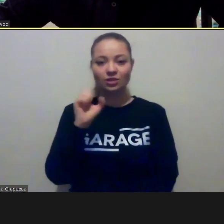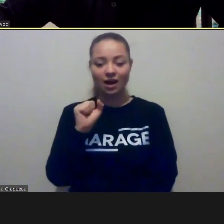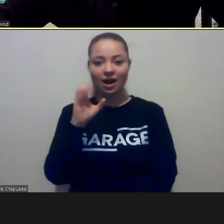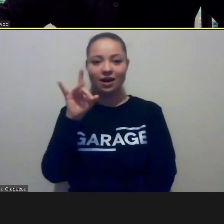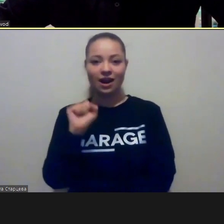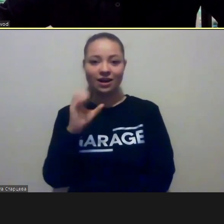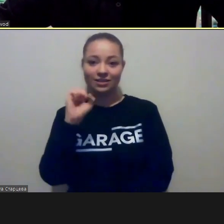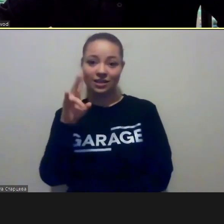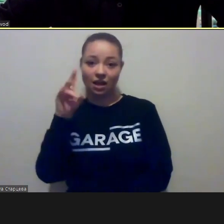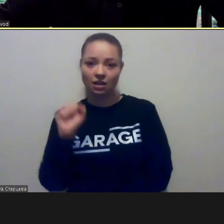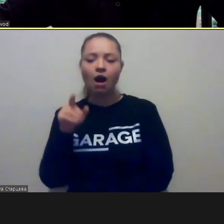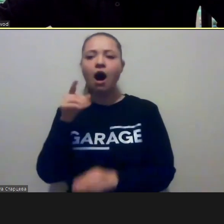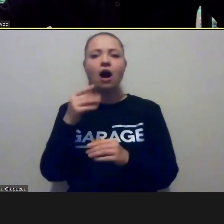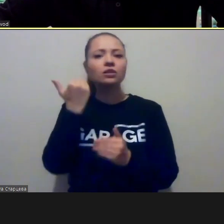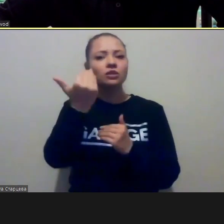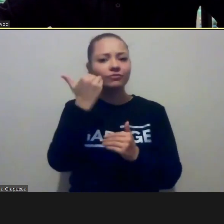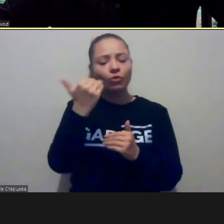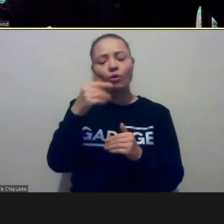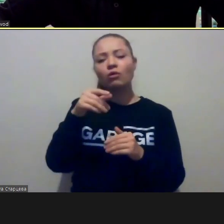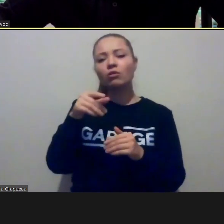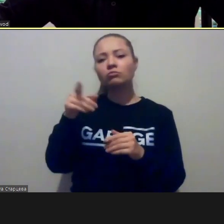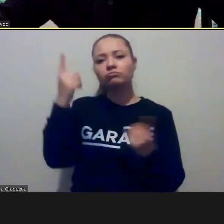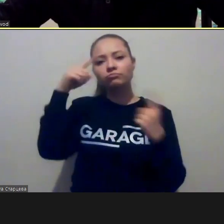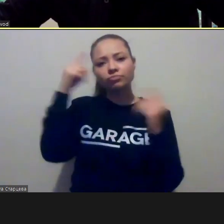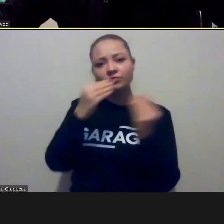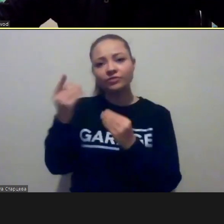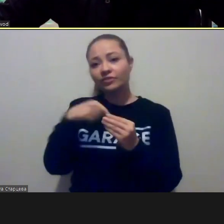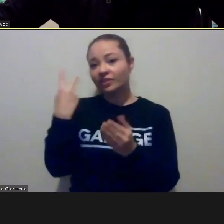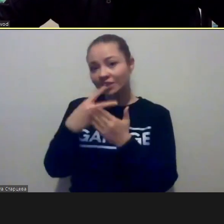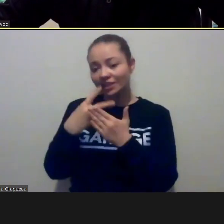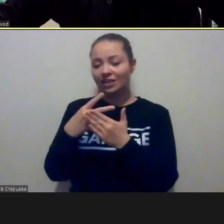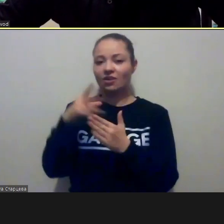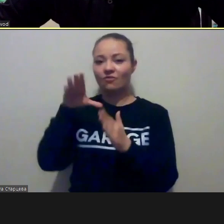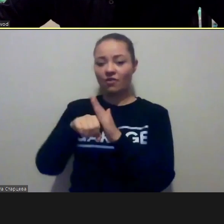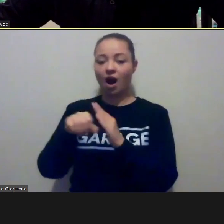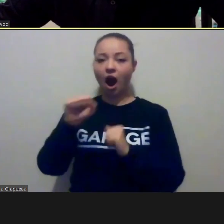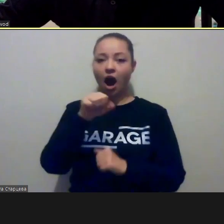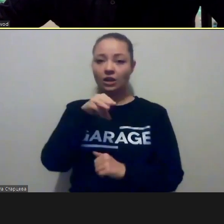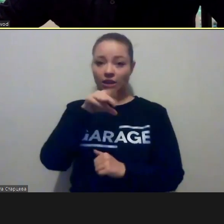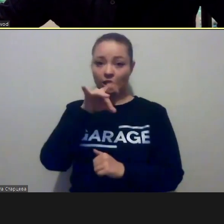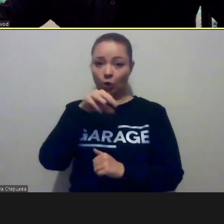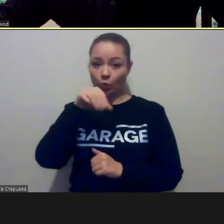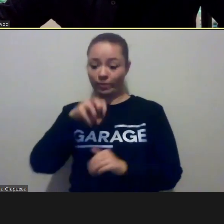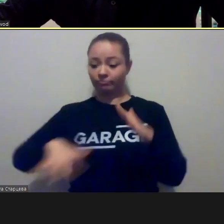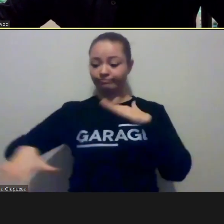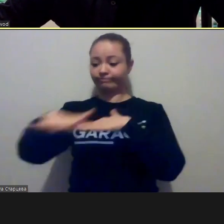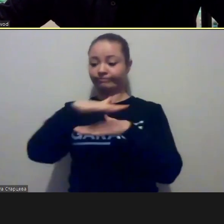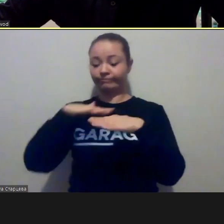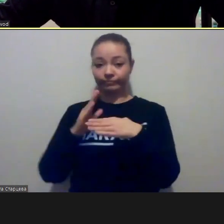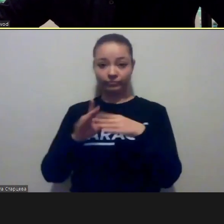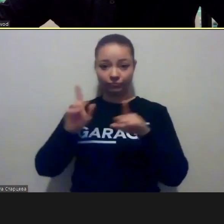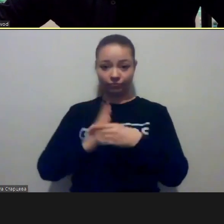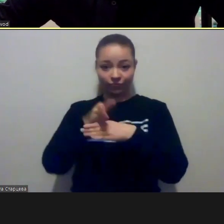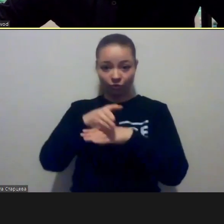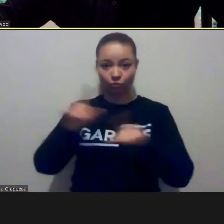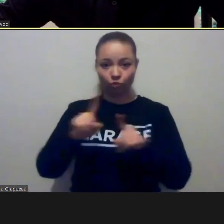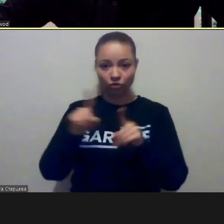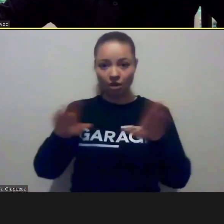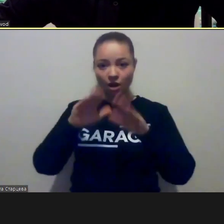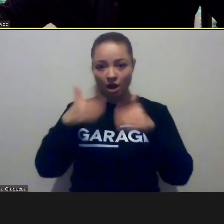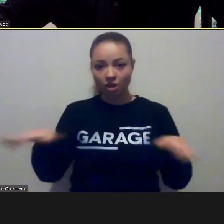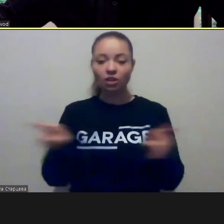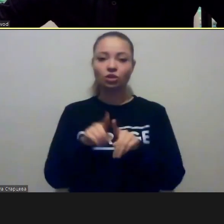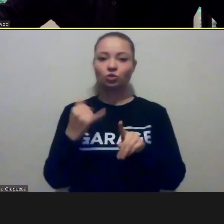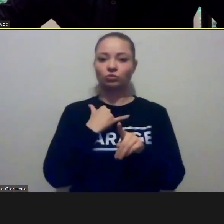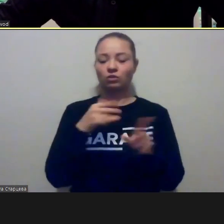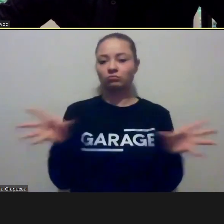You have seen his works in the atrium of the museum or on the introductory